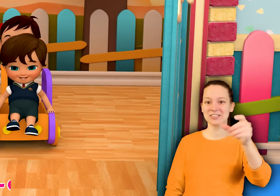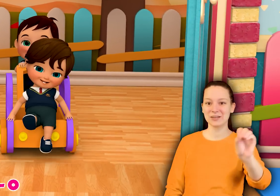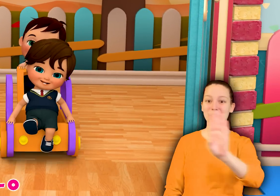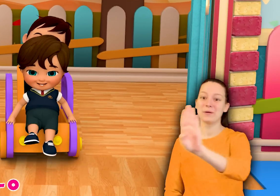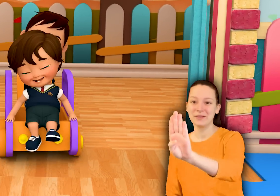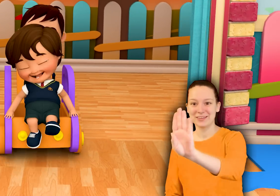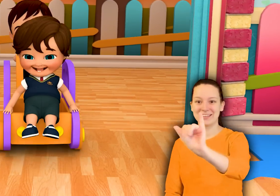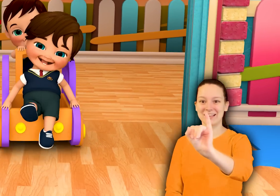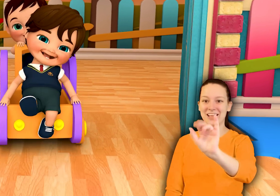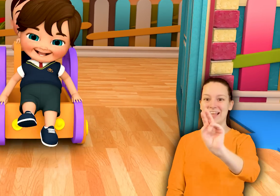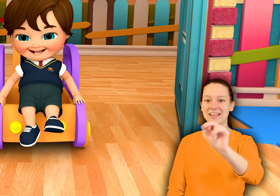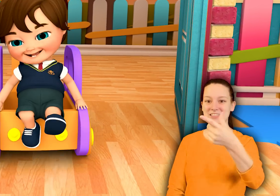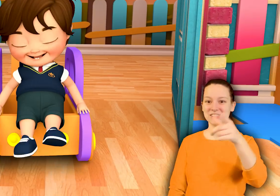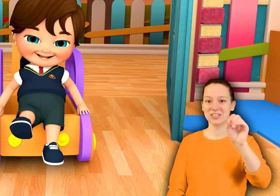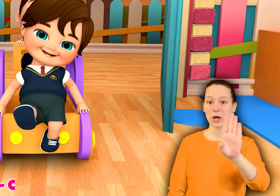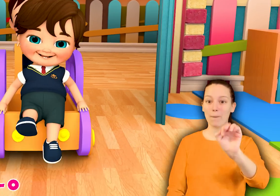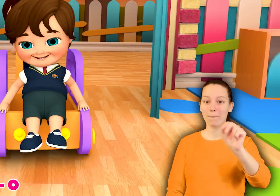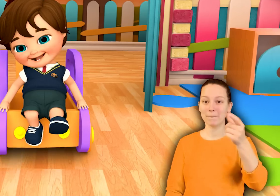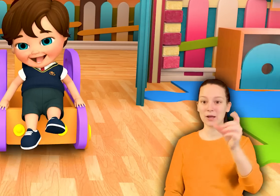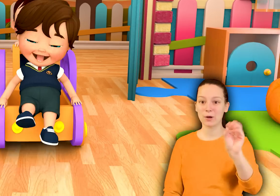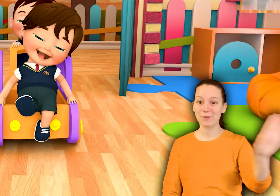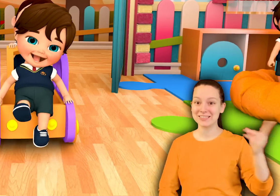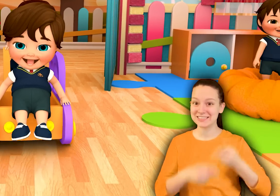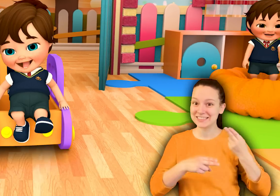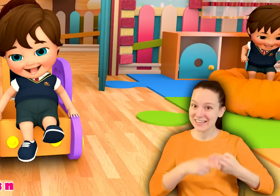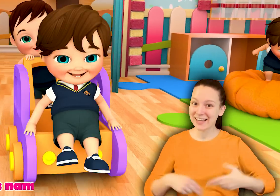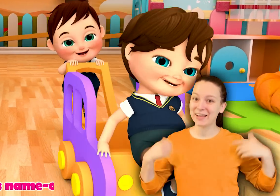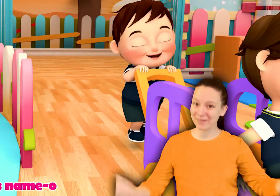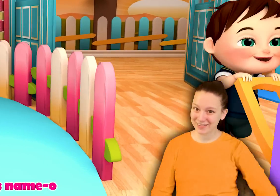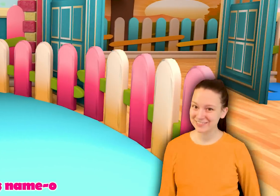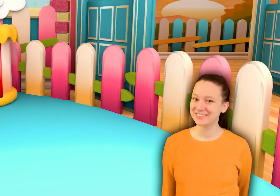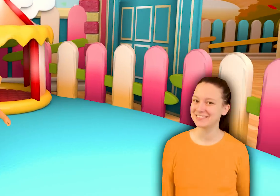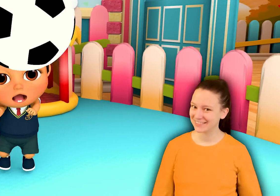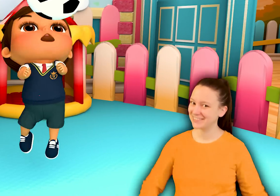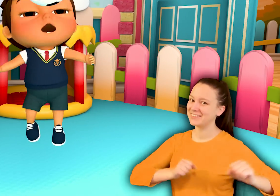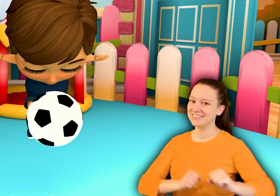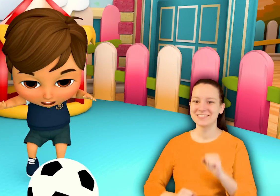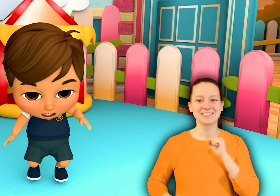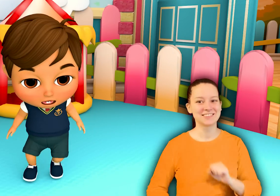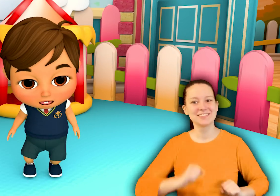n g o b i n g o when Bingle was his name